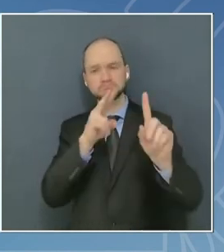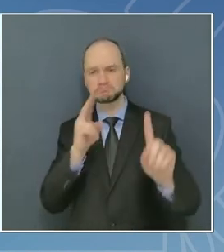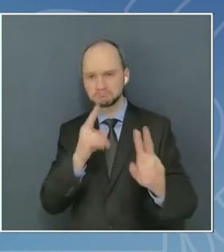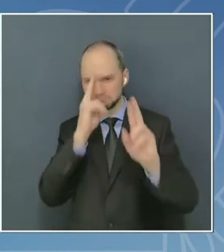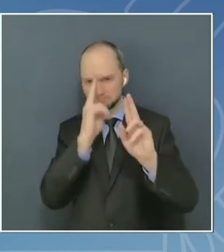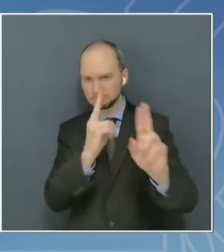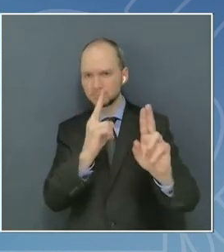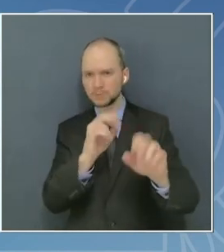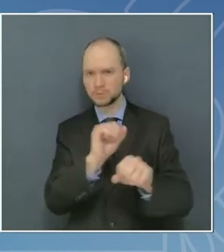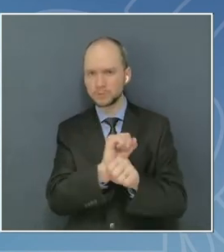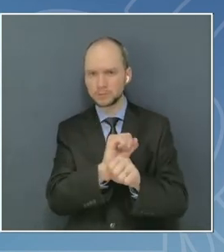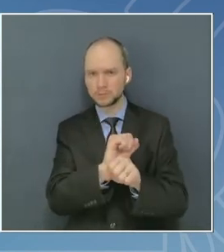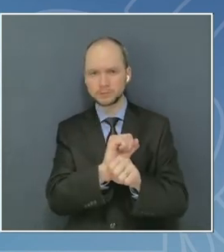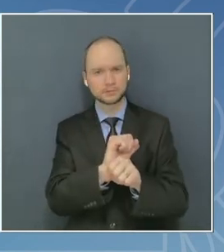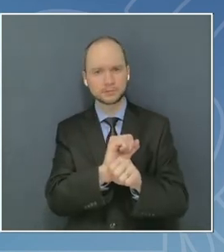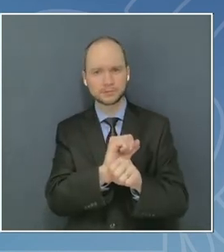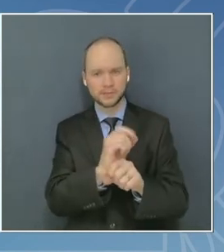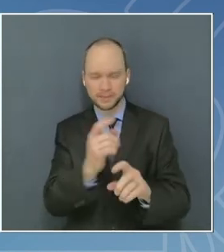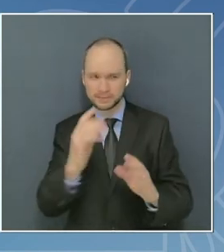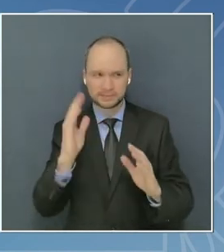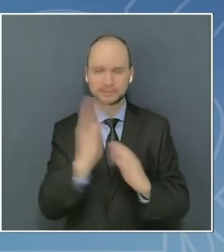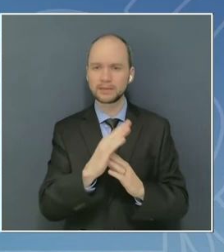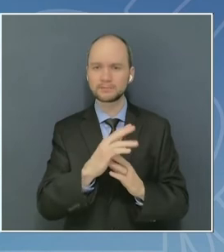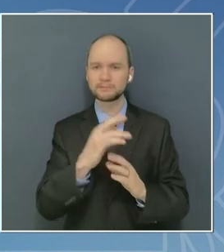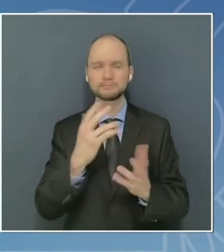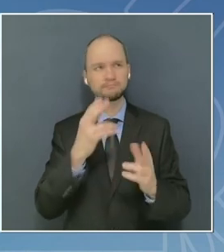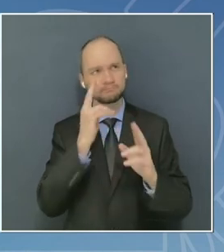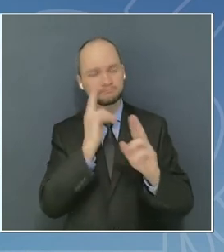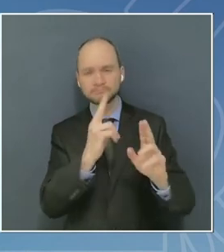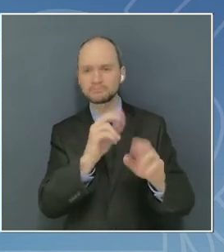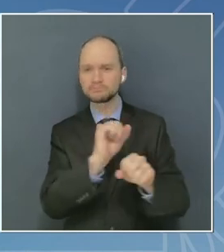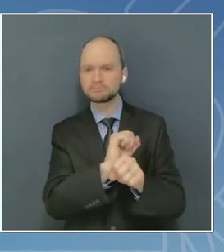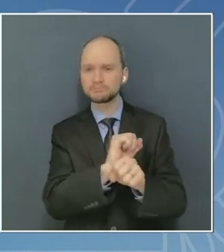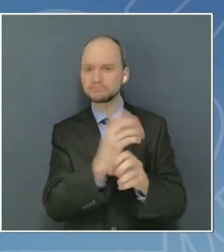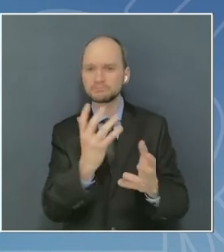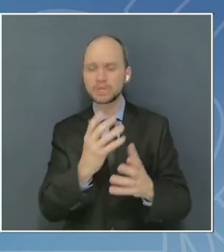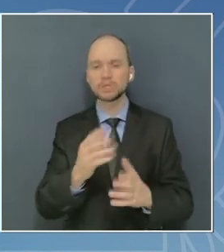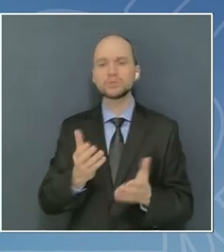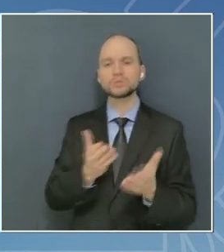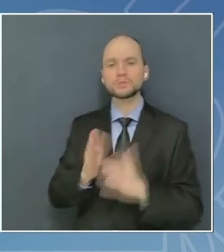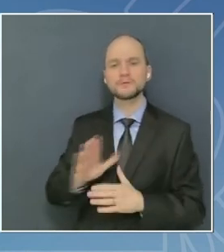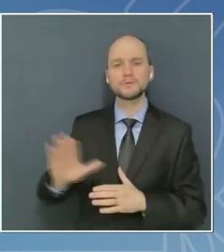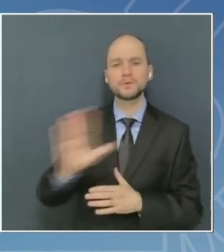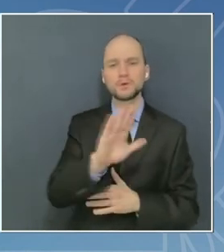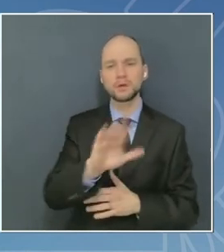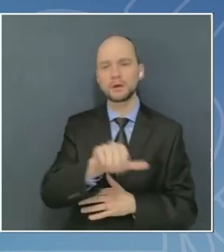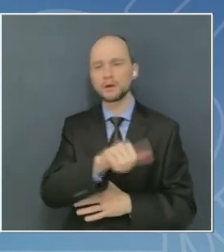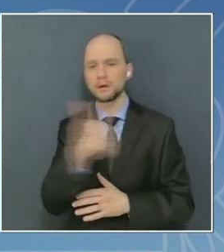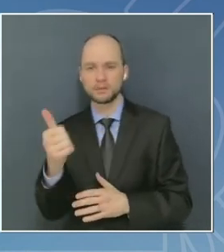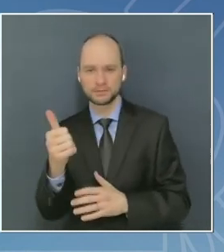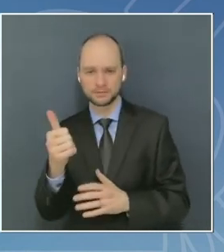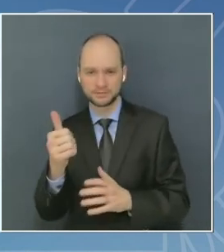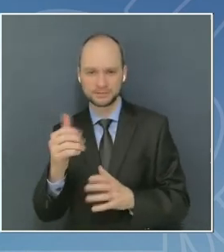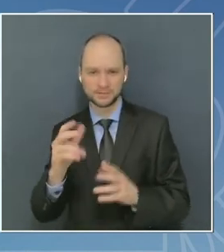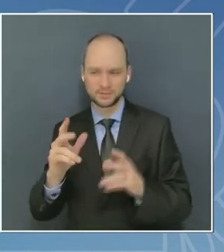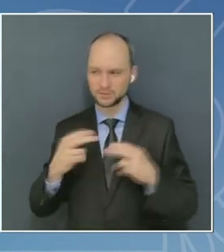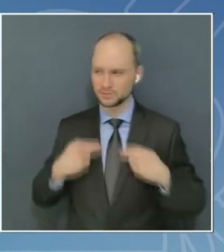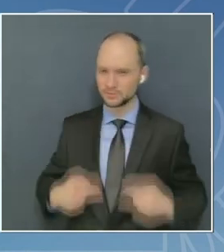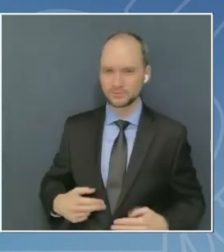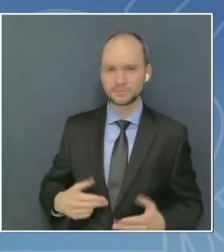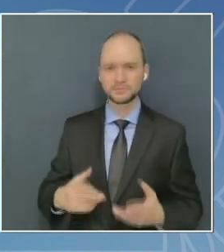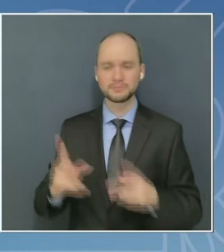young Khmer Americans, all young Southeast Asian Americans, all young Americans to ask, what can I do to serve my